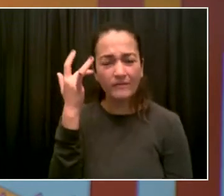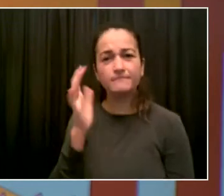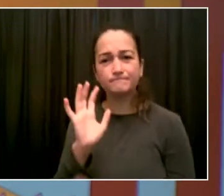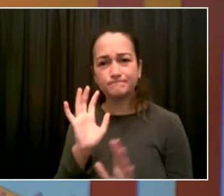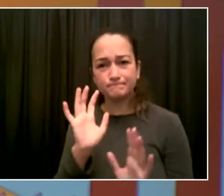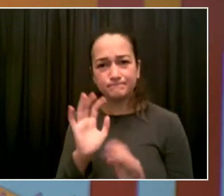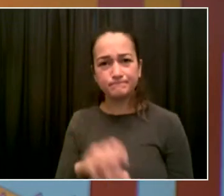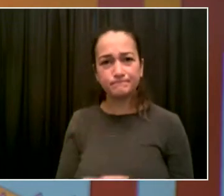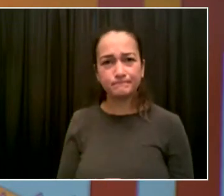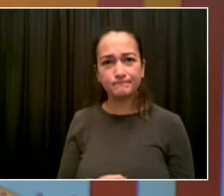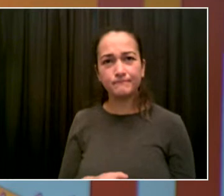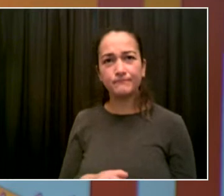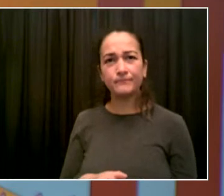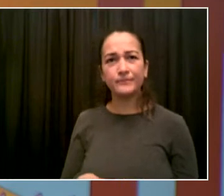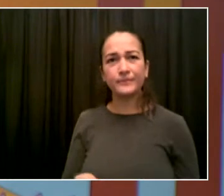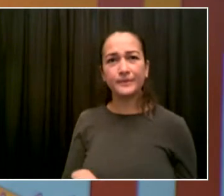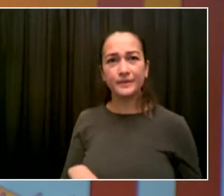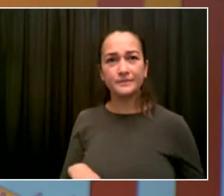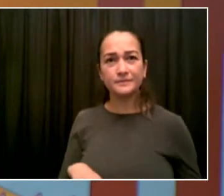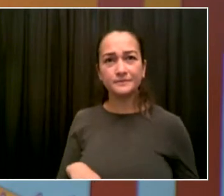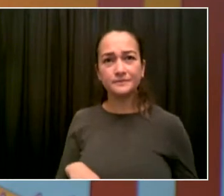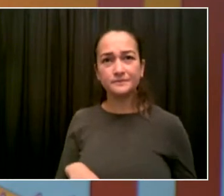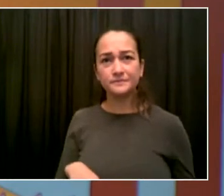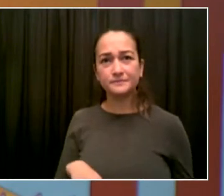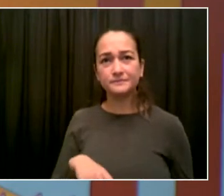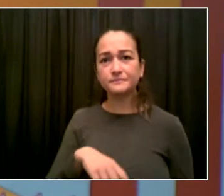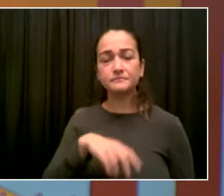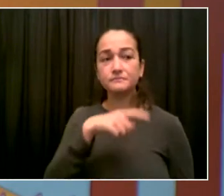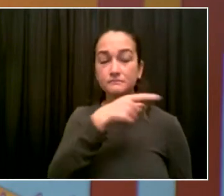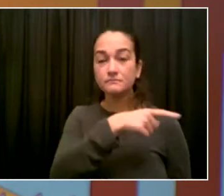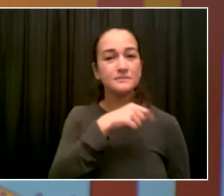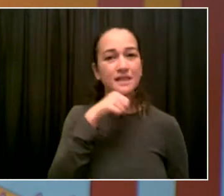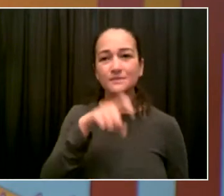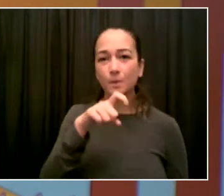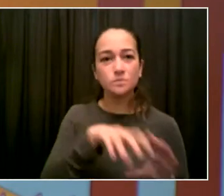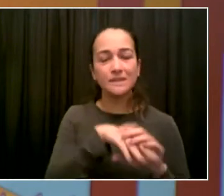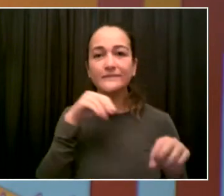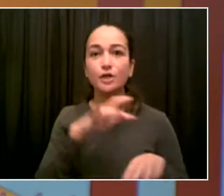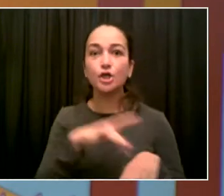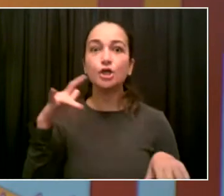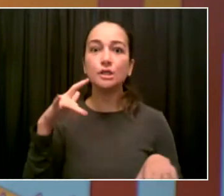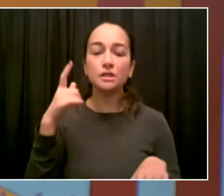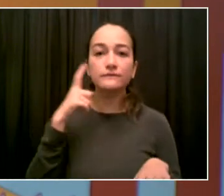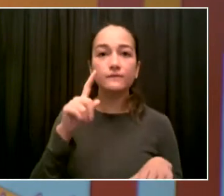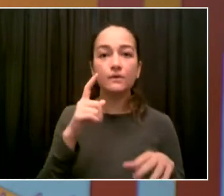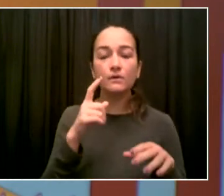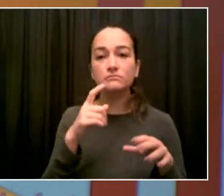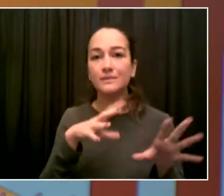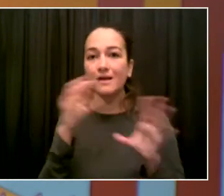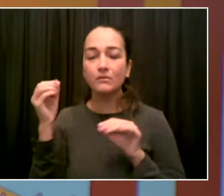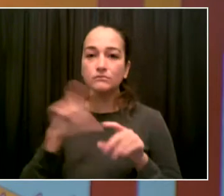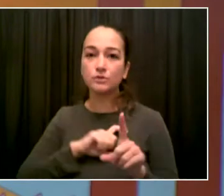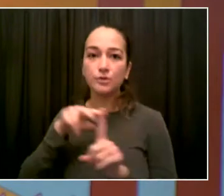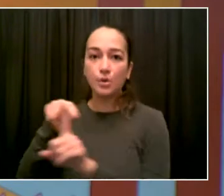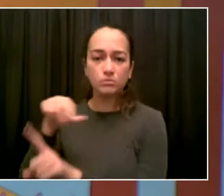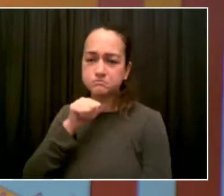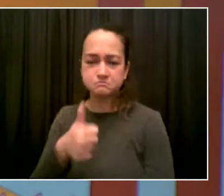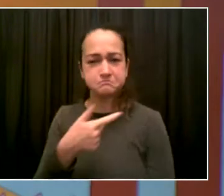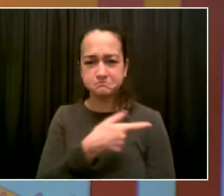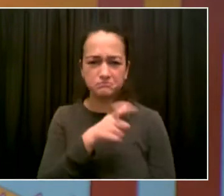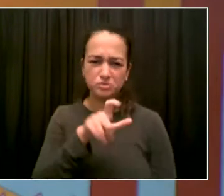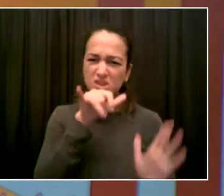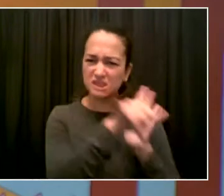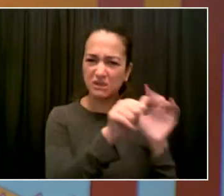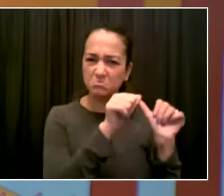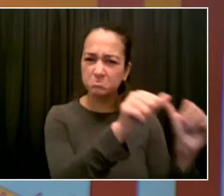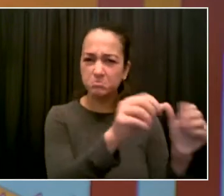fully. Most of the others have a outstanding warrant of a different type, either from another jurisdiction or a different